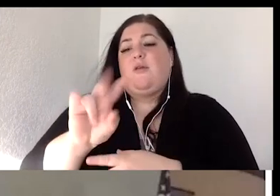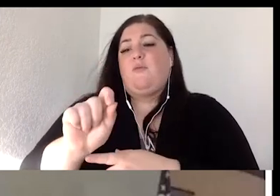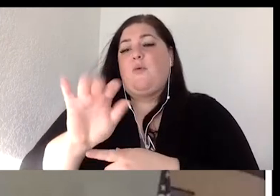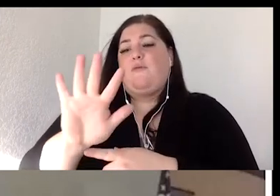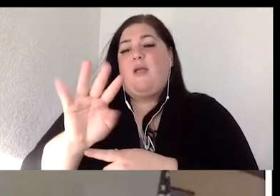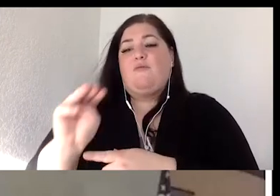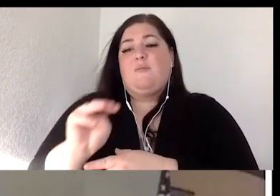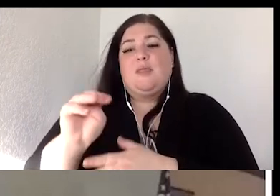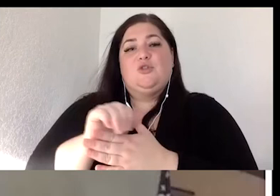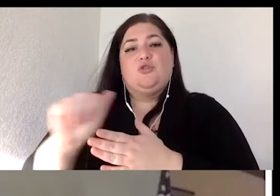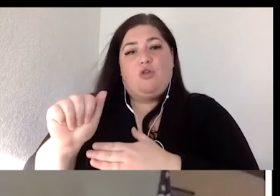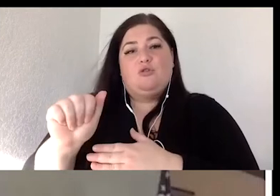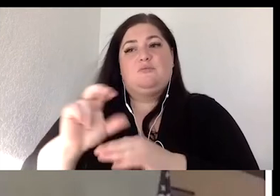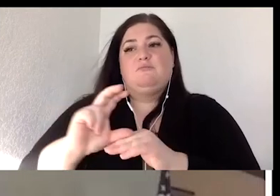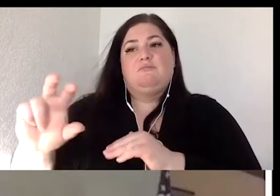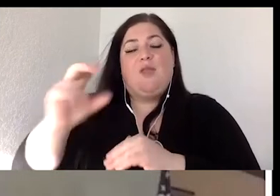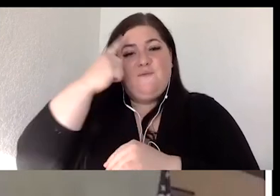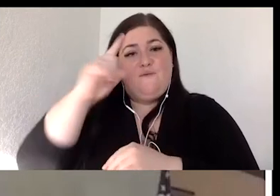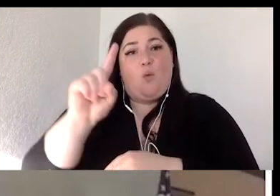million for domestic violence